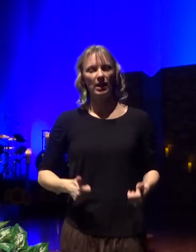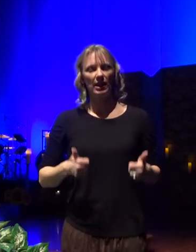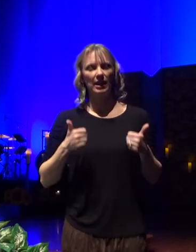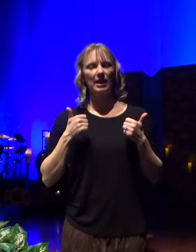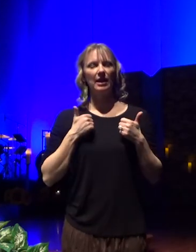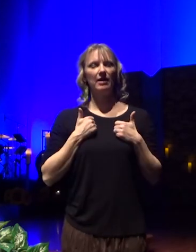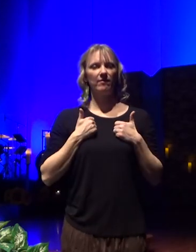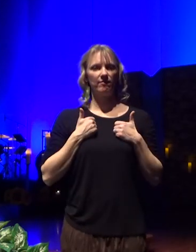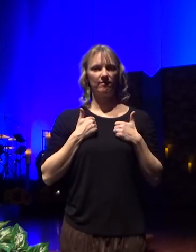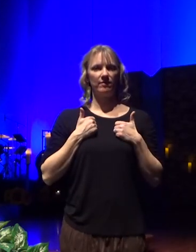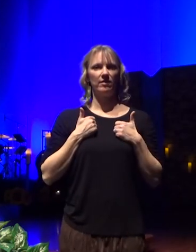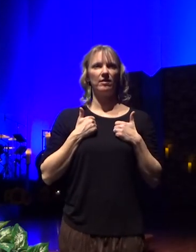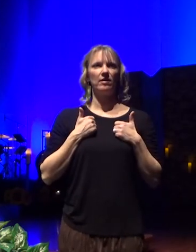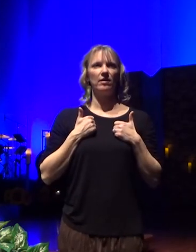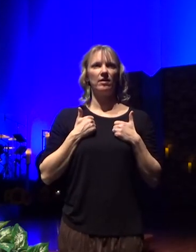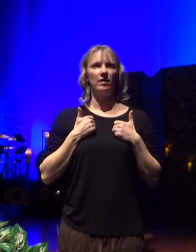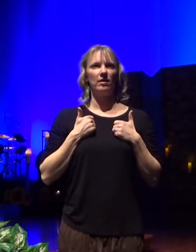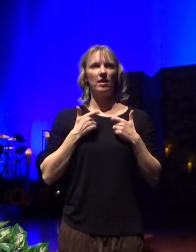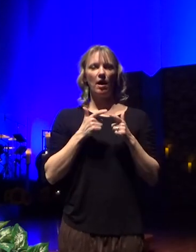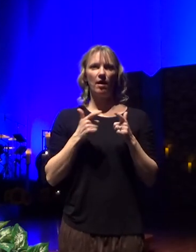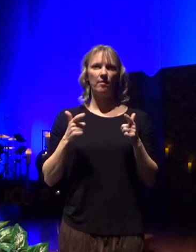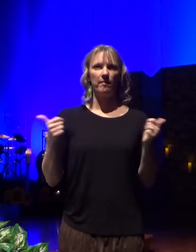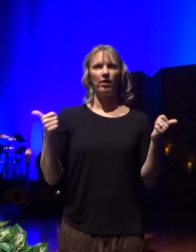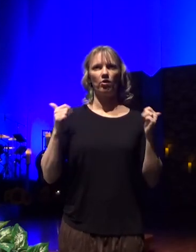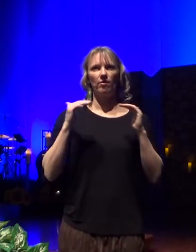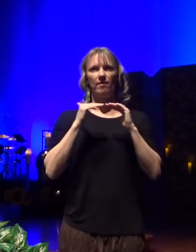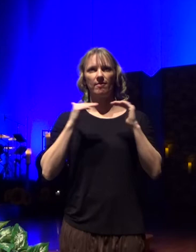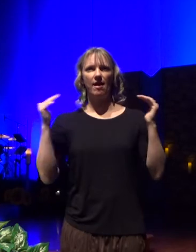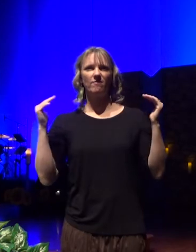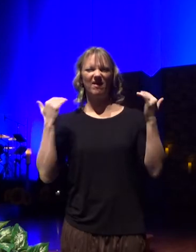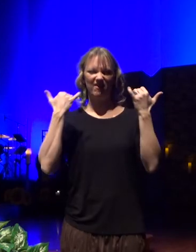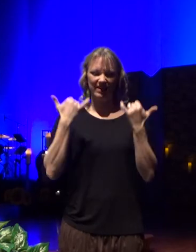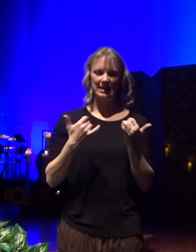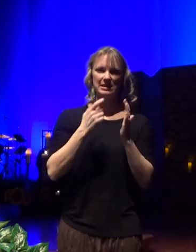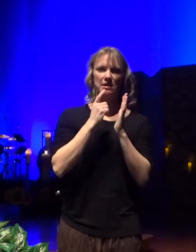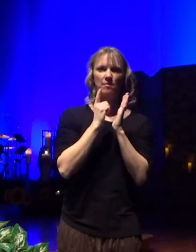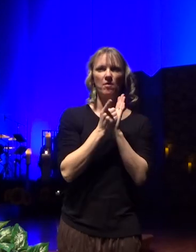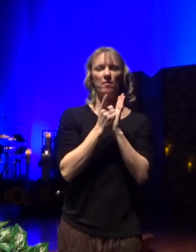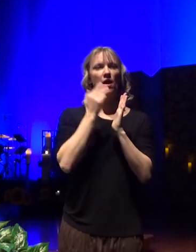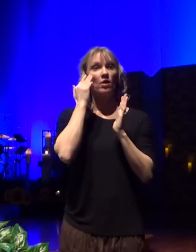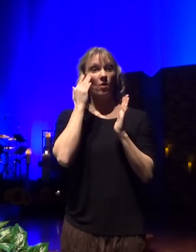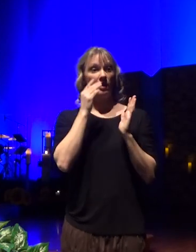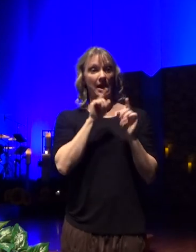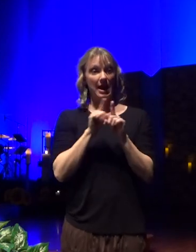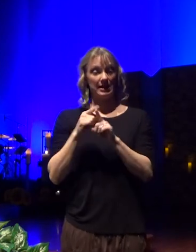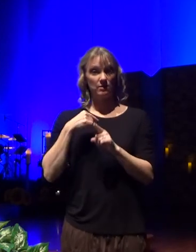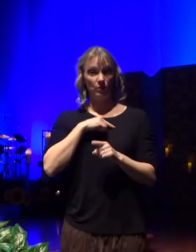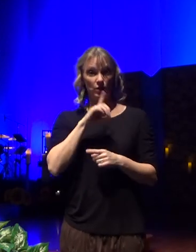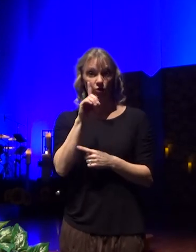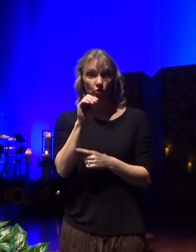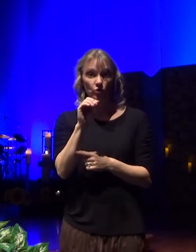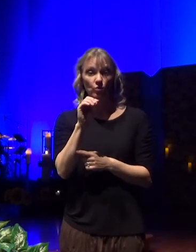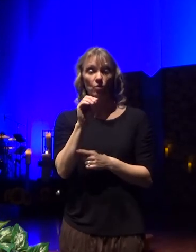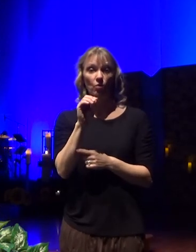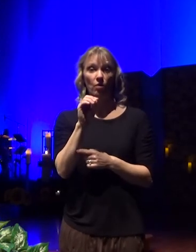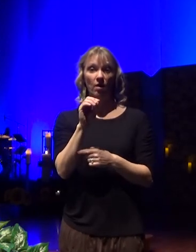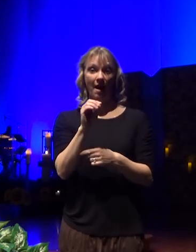to live in a greater degree with this right now moment, knowing that as we do, the byproduct of